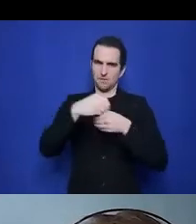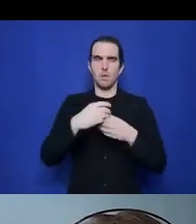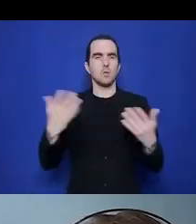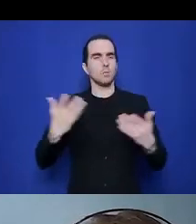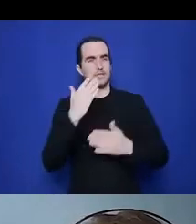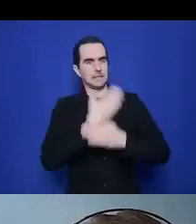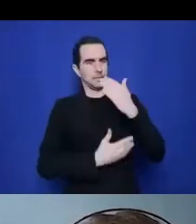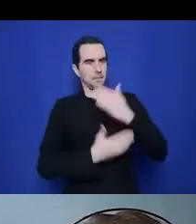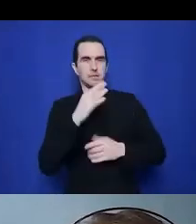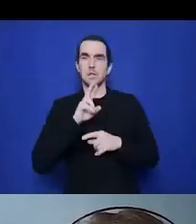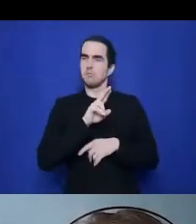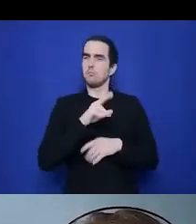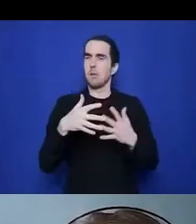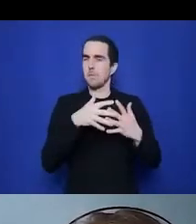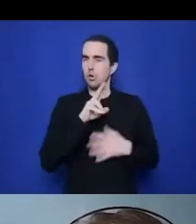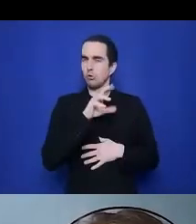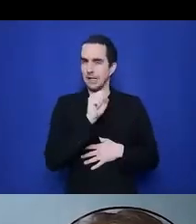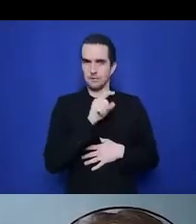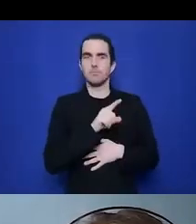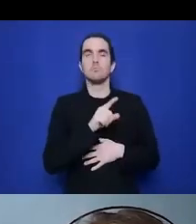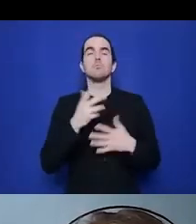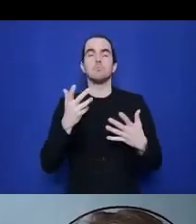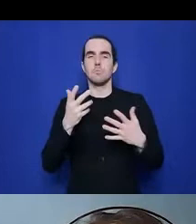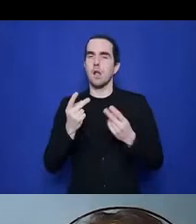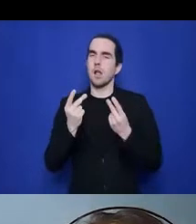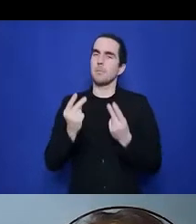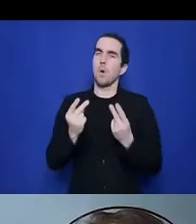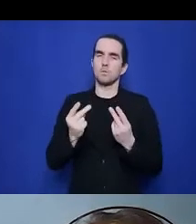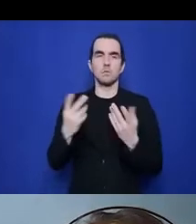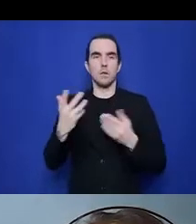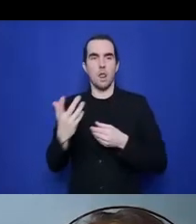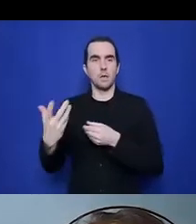then I will be sharing a short video. Okay, so next slide.